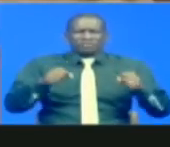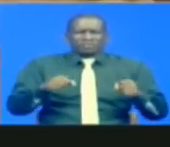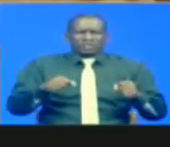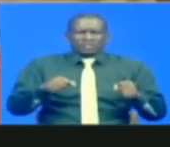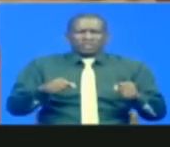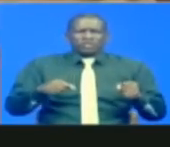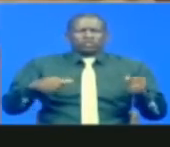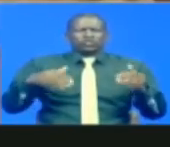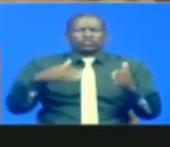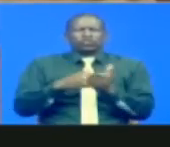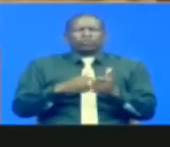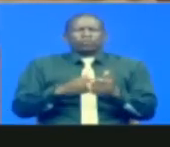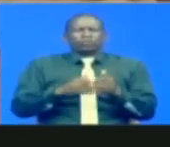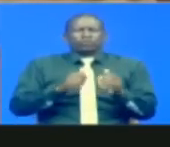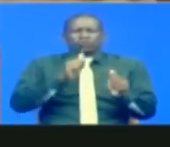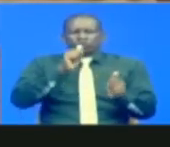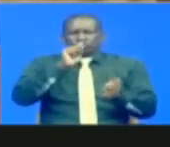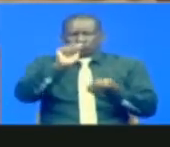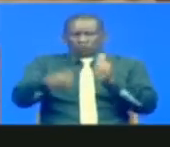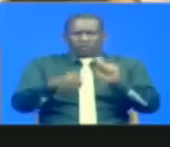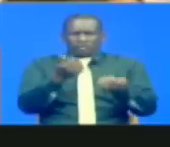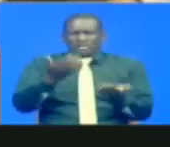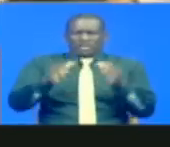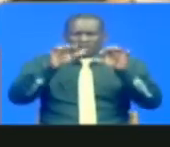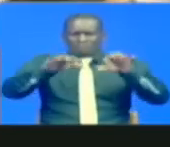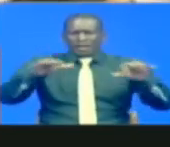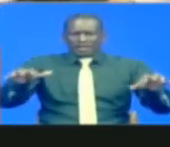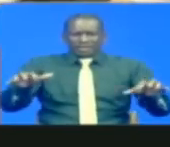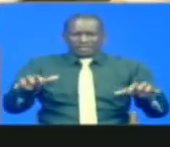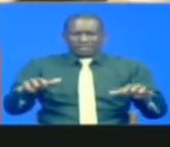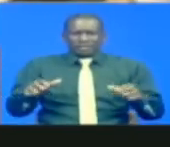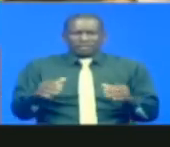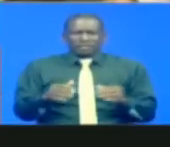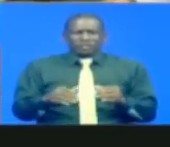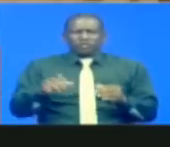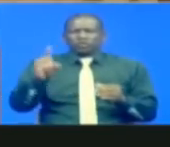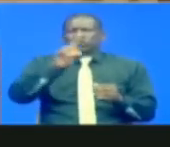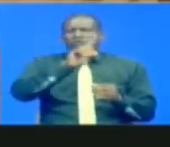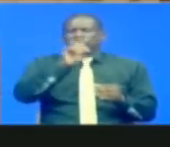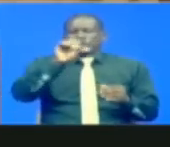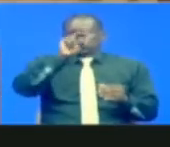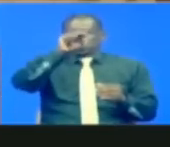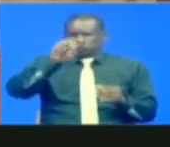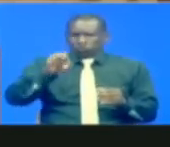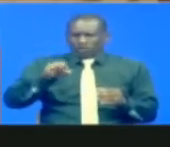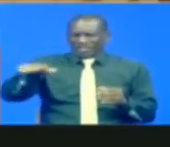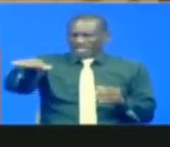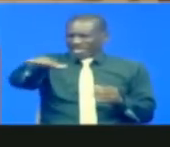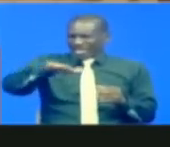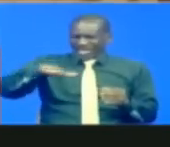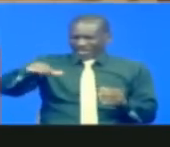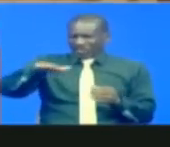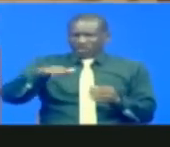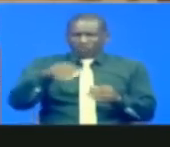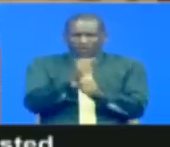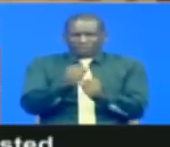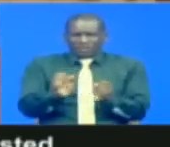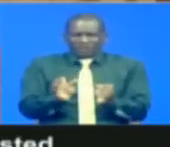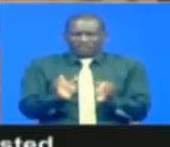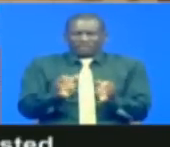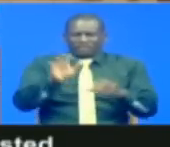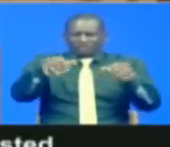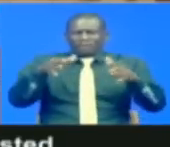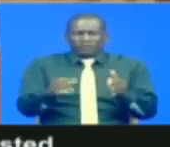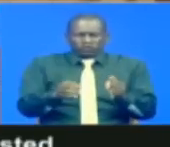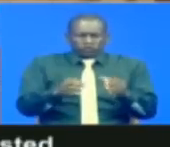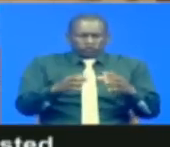prices in any market or restrict trade. Zoning forces farmers to be tied to a